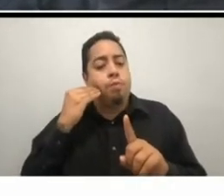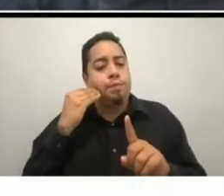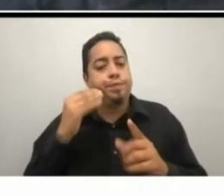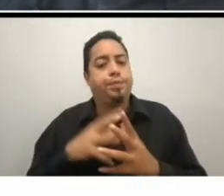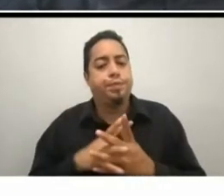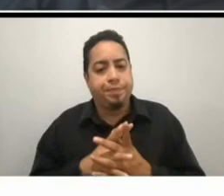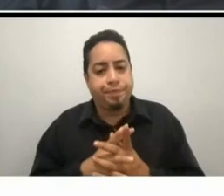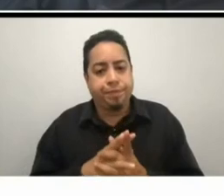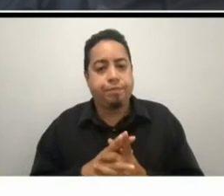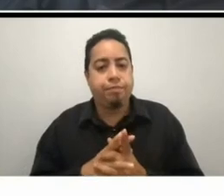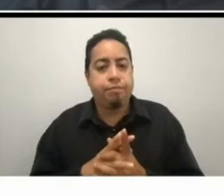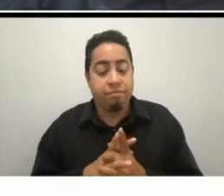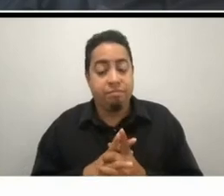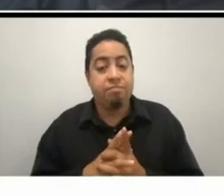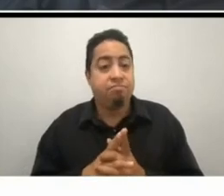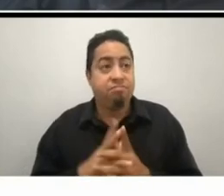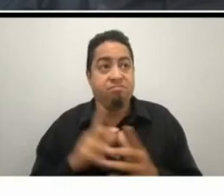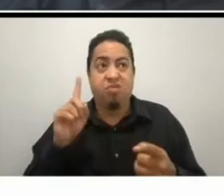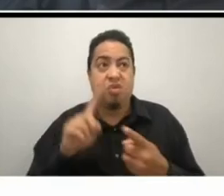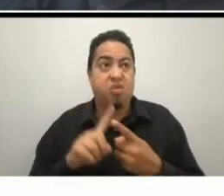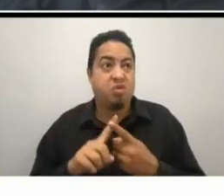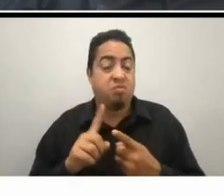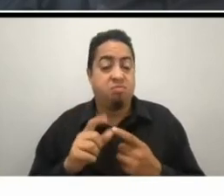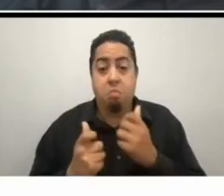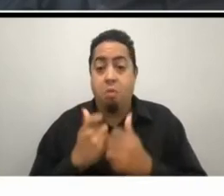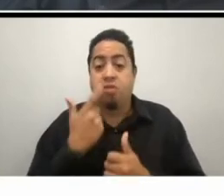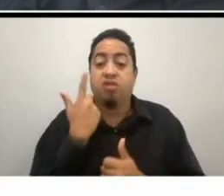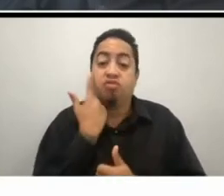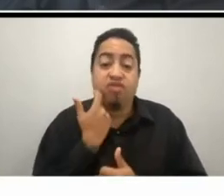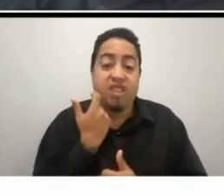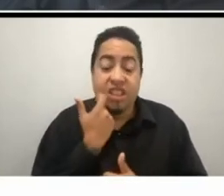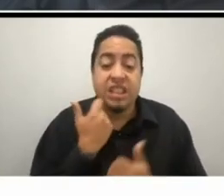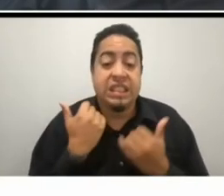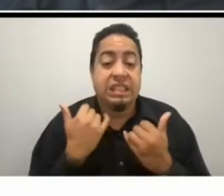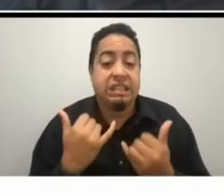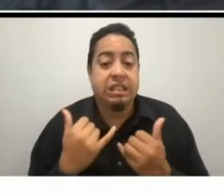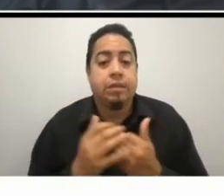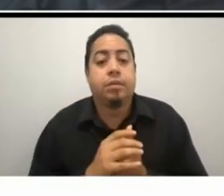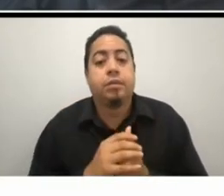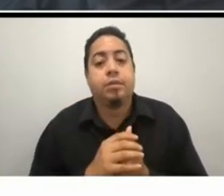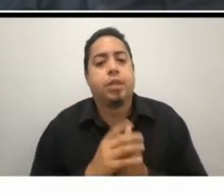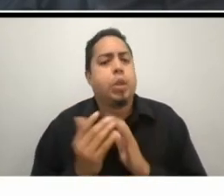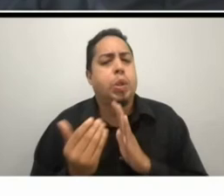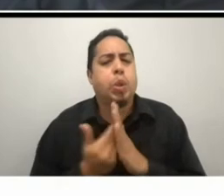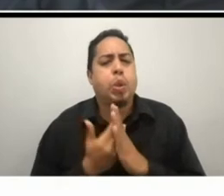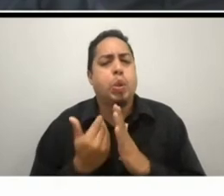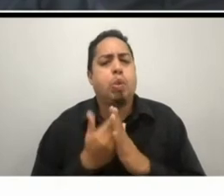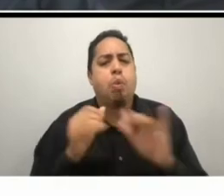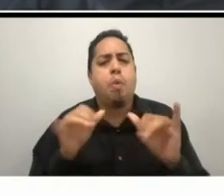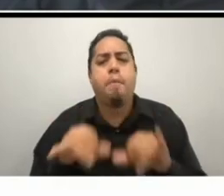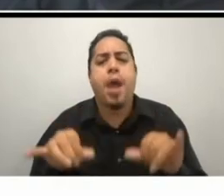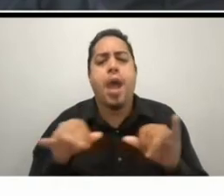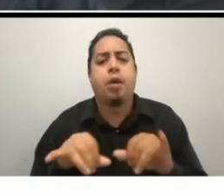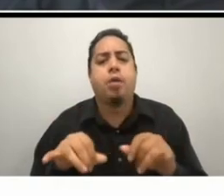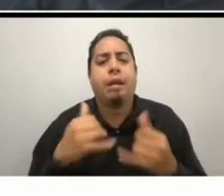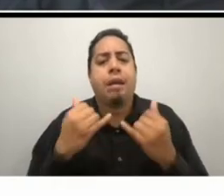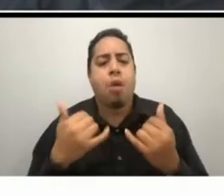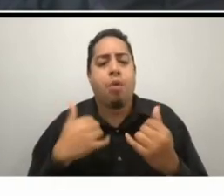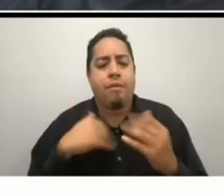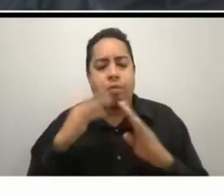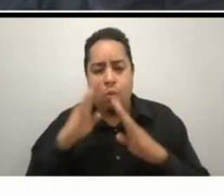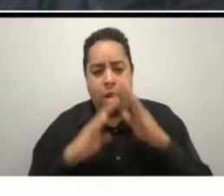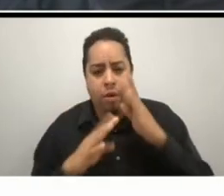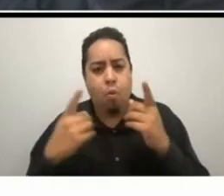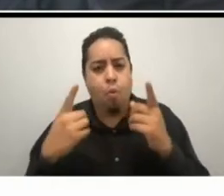up till even recently, it is the new pattern or a pattern in our lives to worry what will happen on